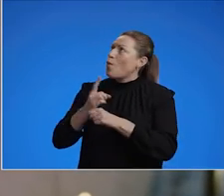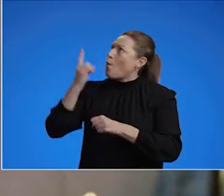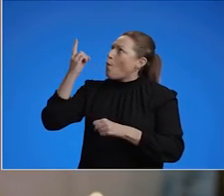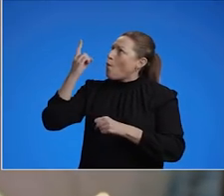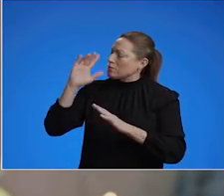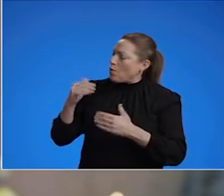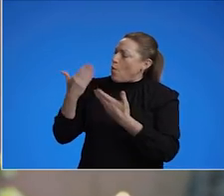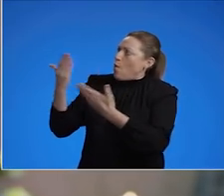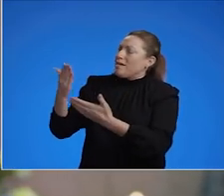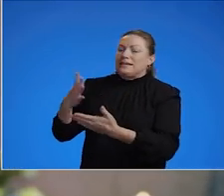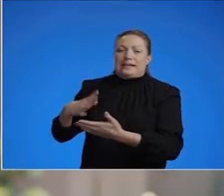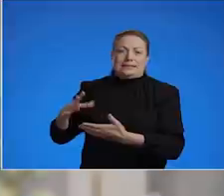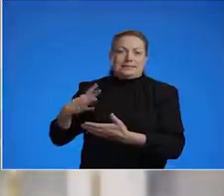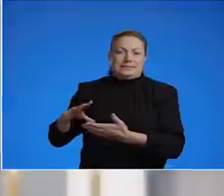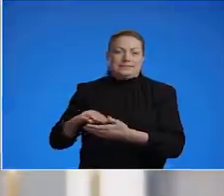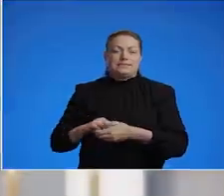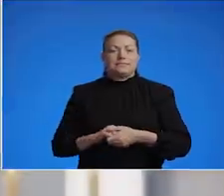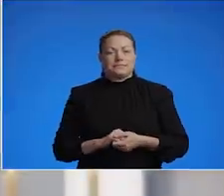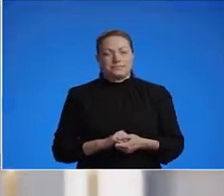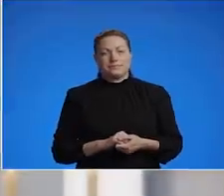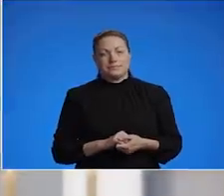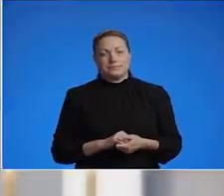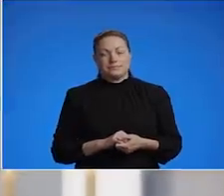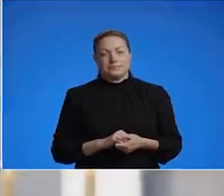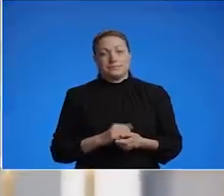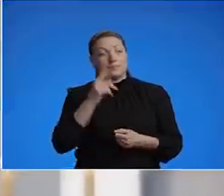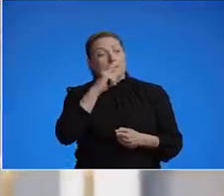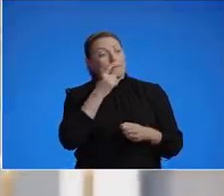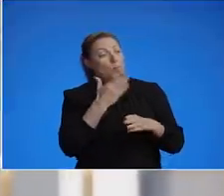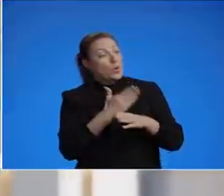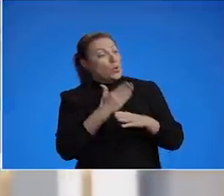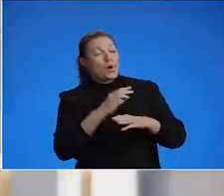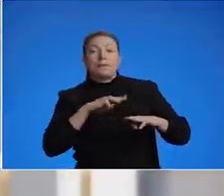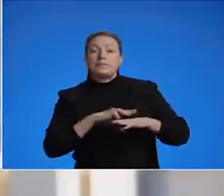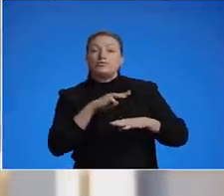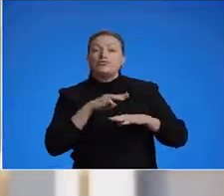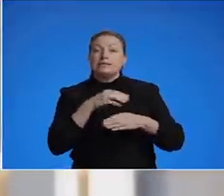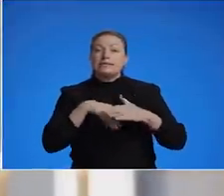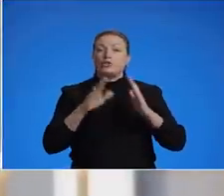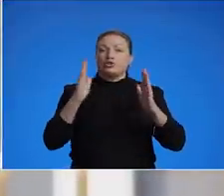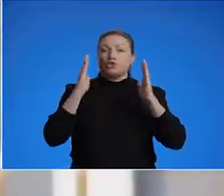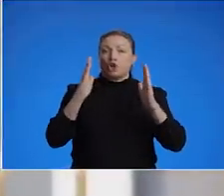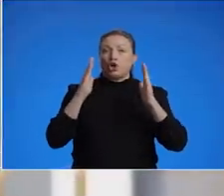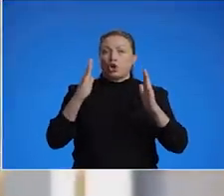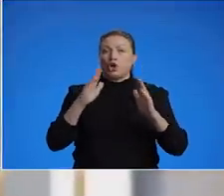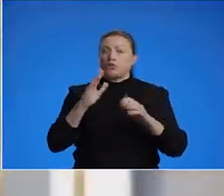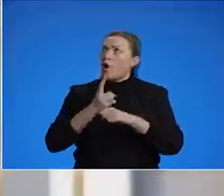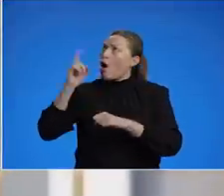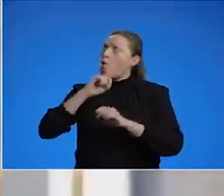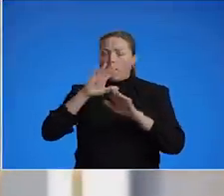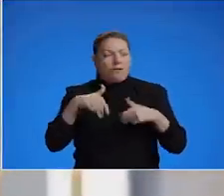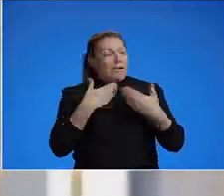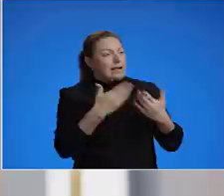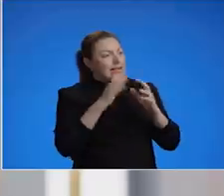with all our needs. That those who exercise ministry in the Church will be strengthened by God, our